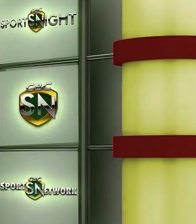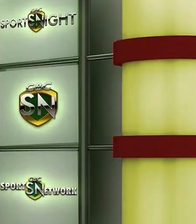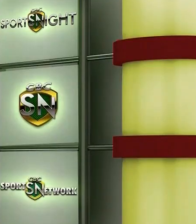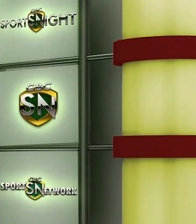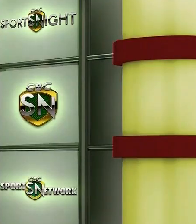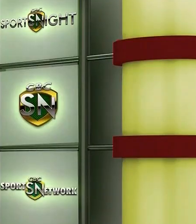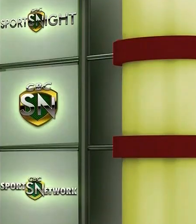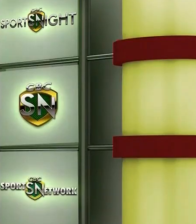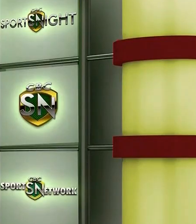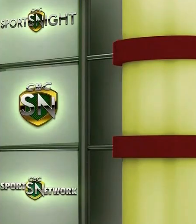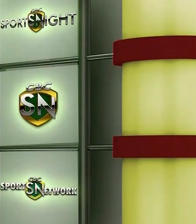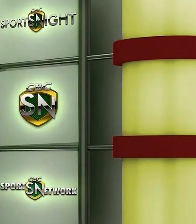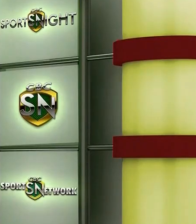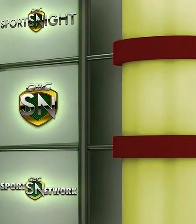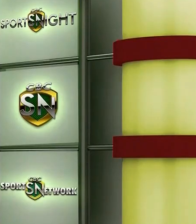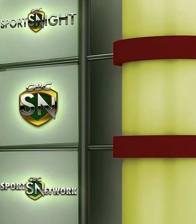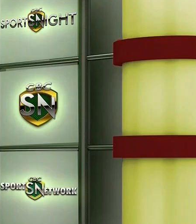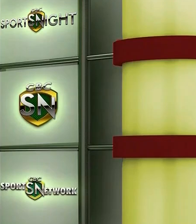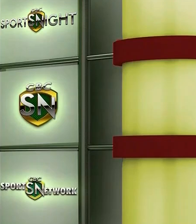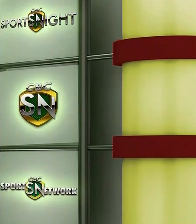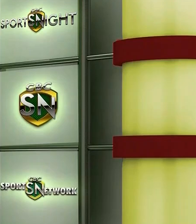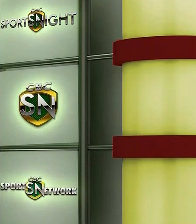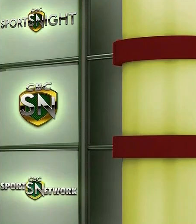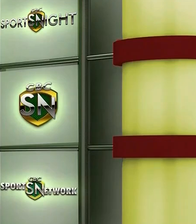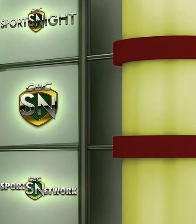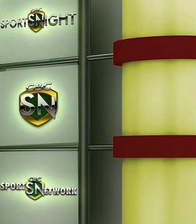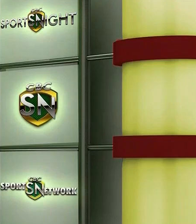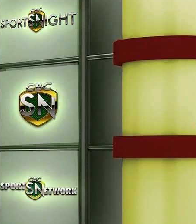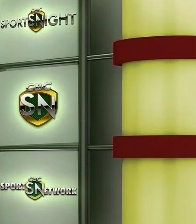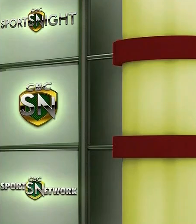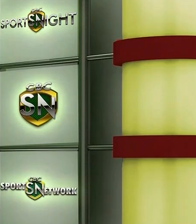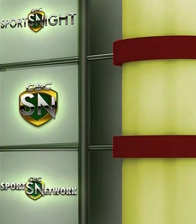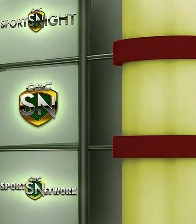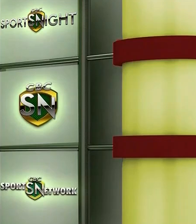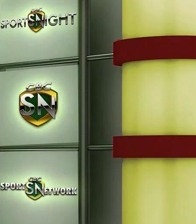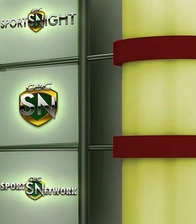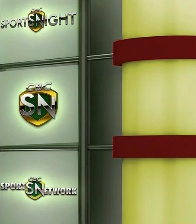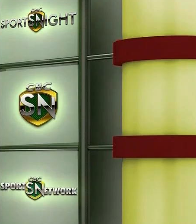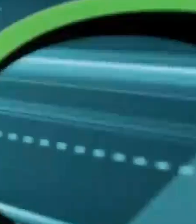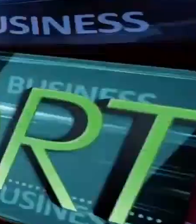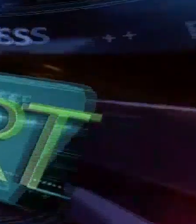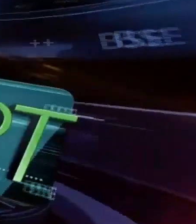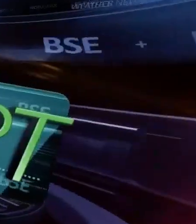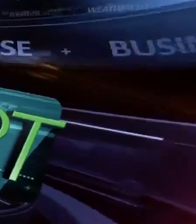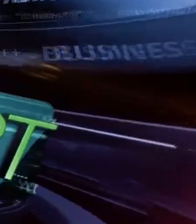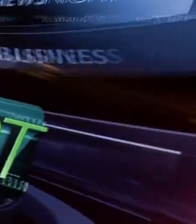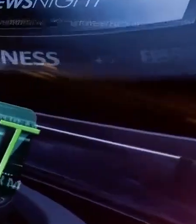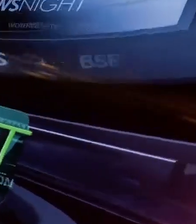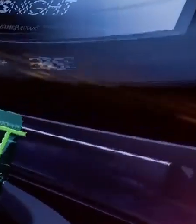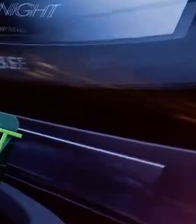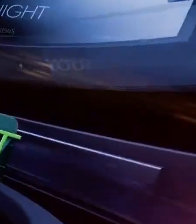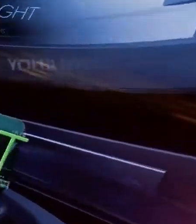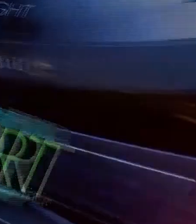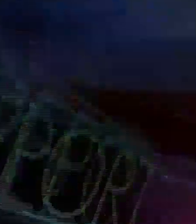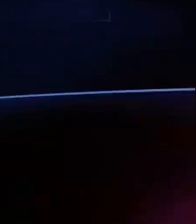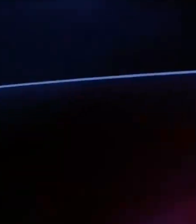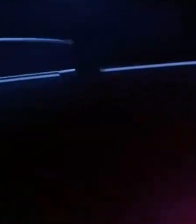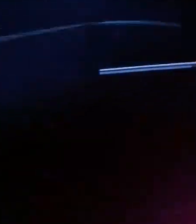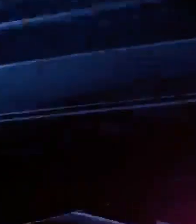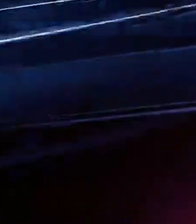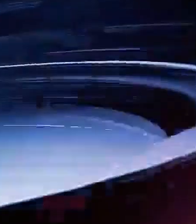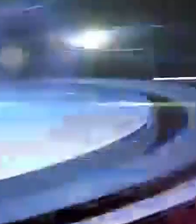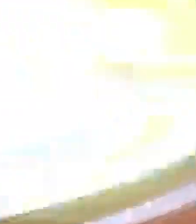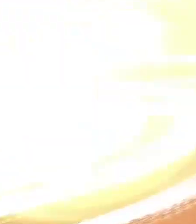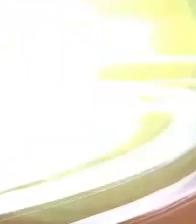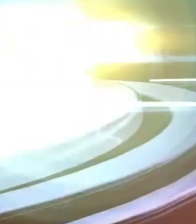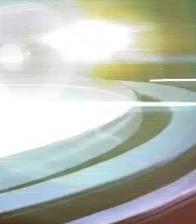Well, the first event, the Bimini, will start at 6 a.m. outside Port St. Charles. The Business Report, brought